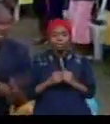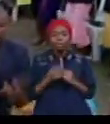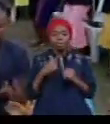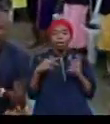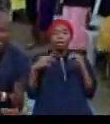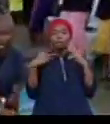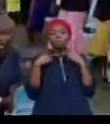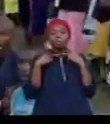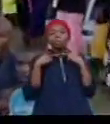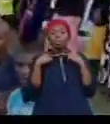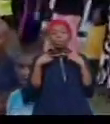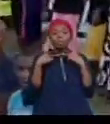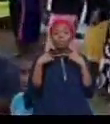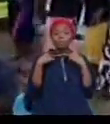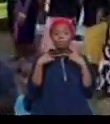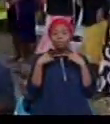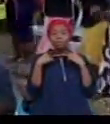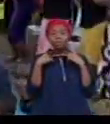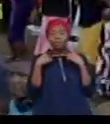yoke.